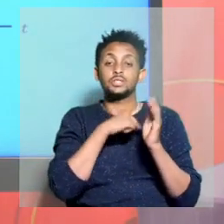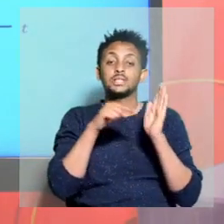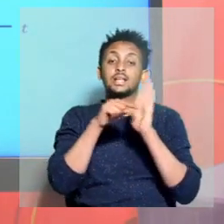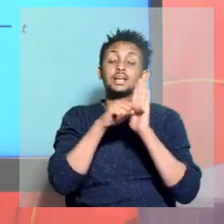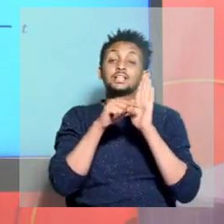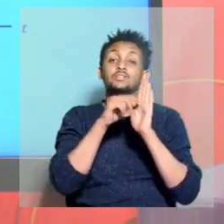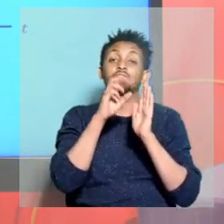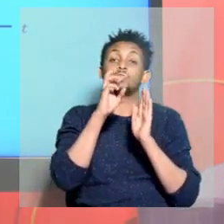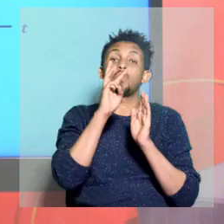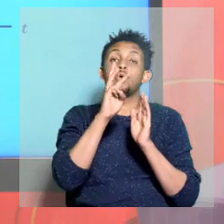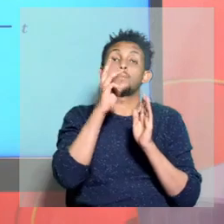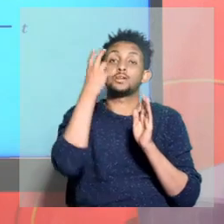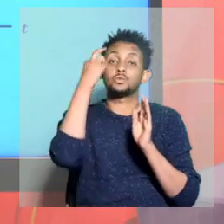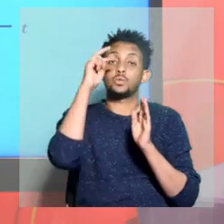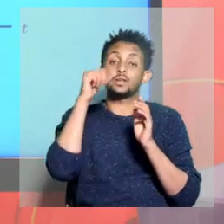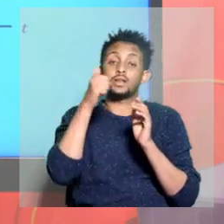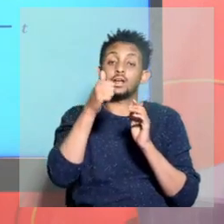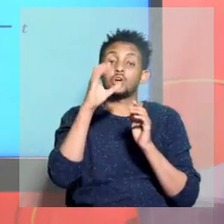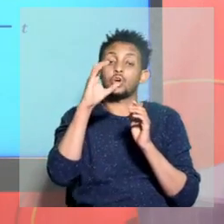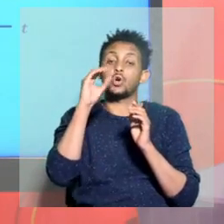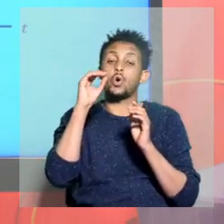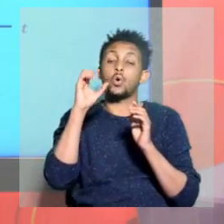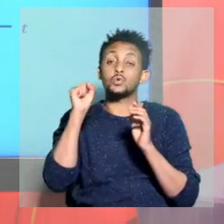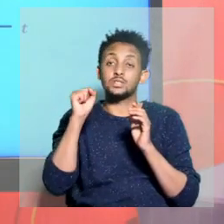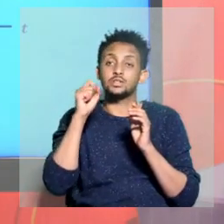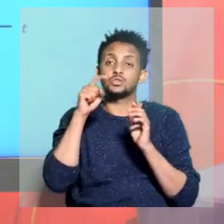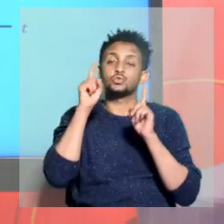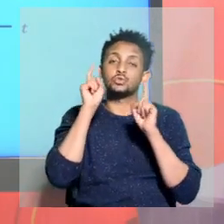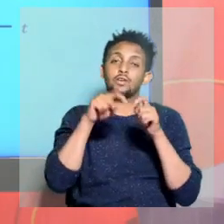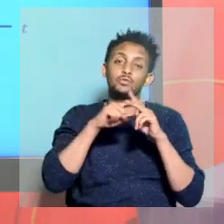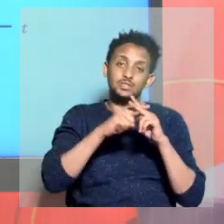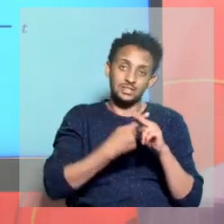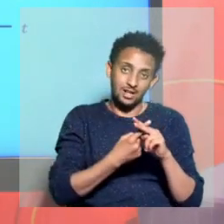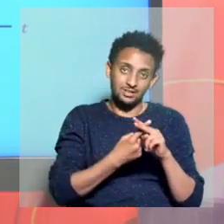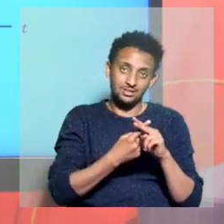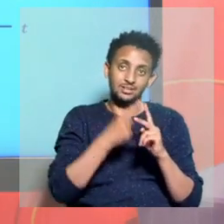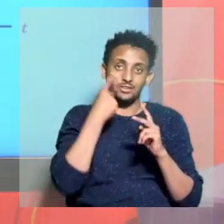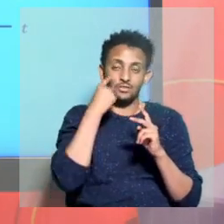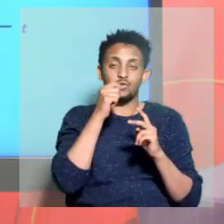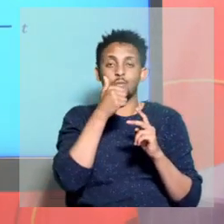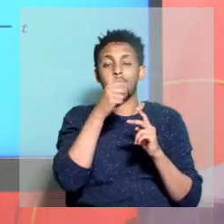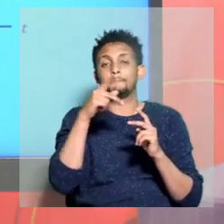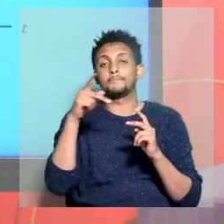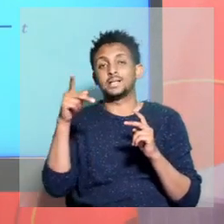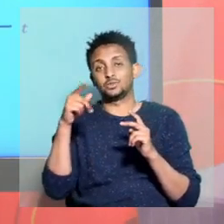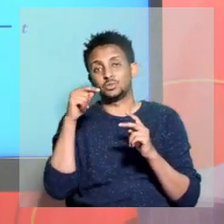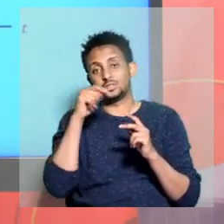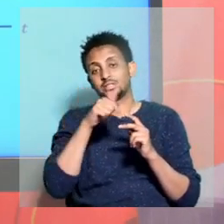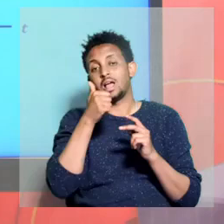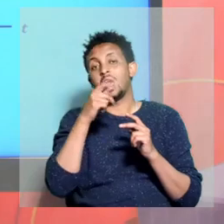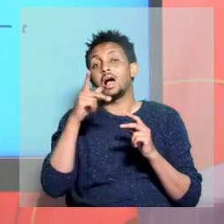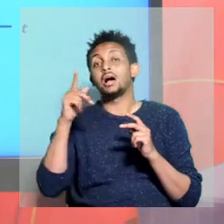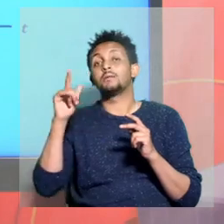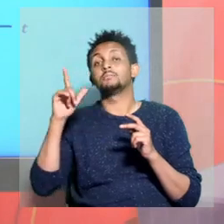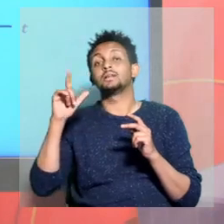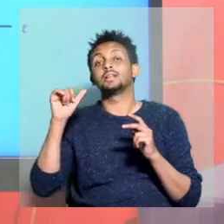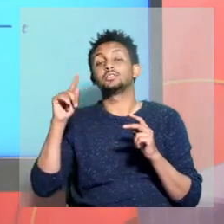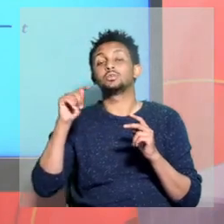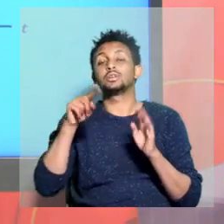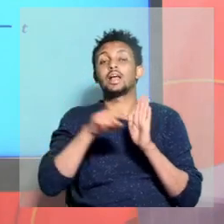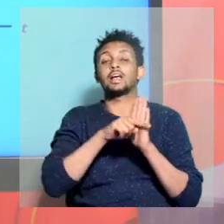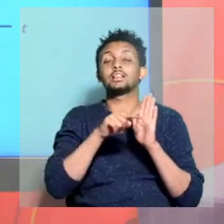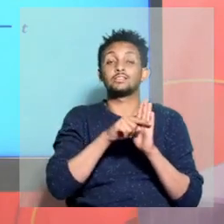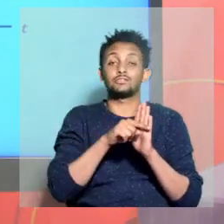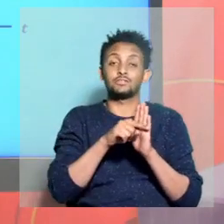negative of omega squared cos, since it says cos, you should have to start from amplitude. From which amplitude? It says the negative